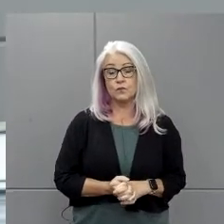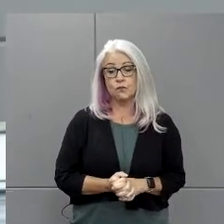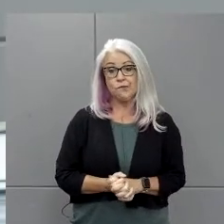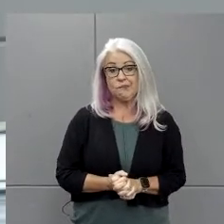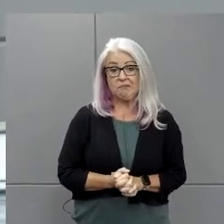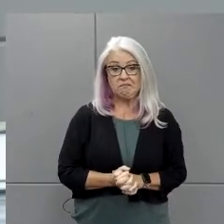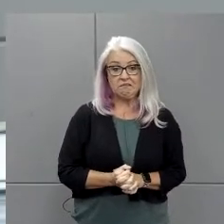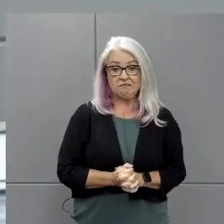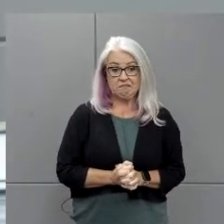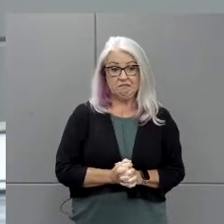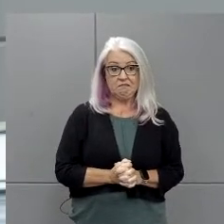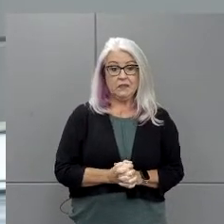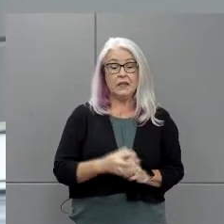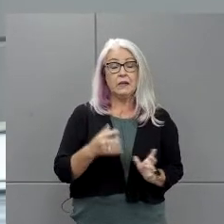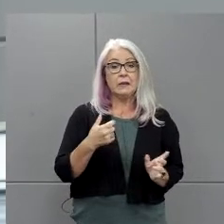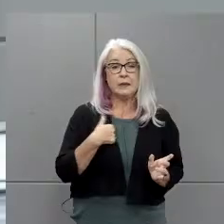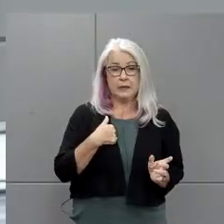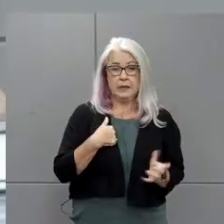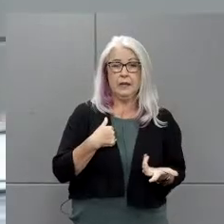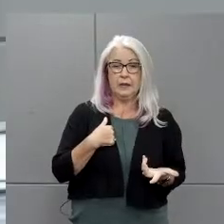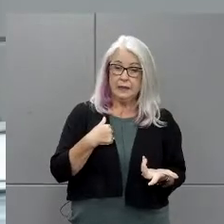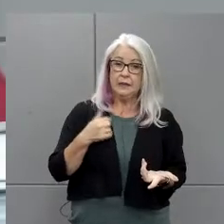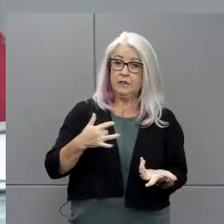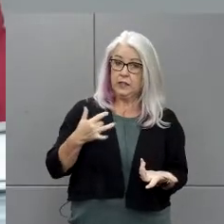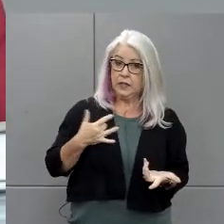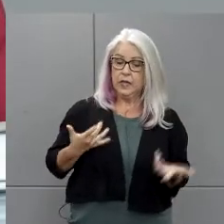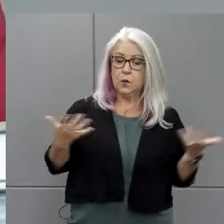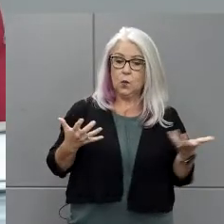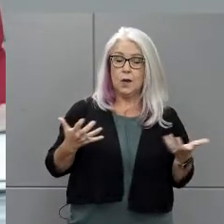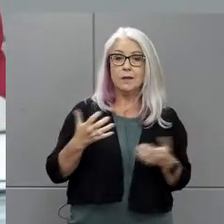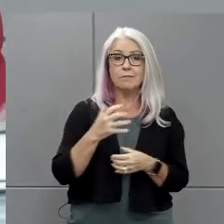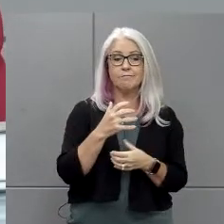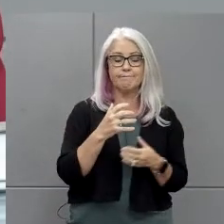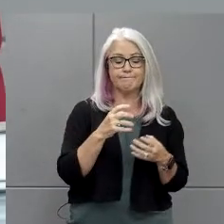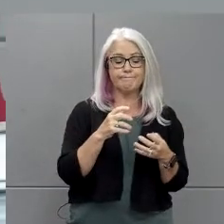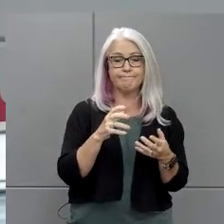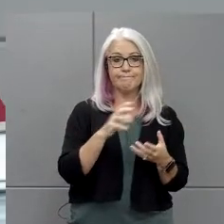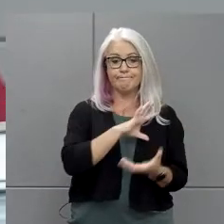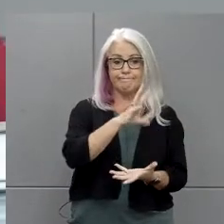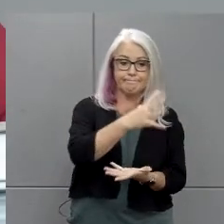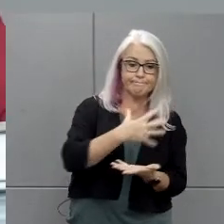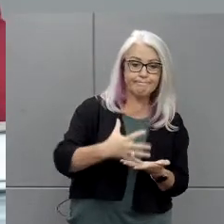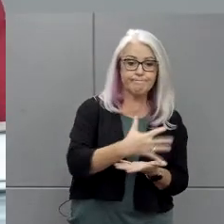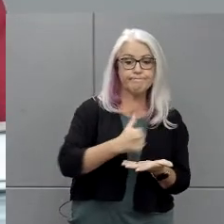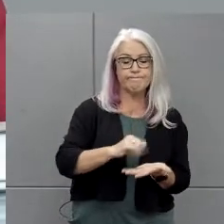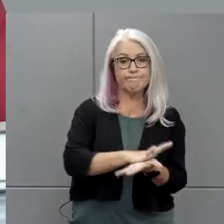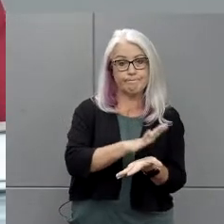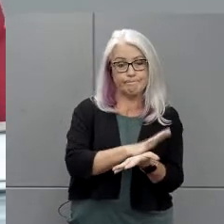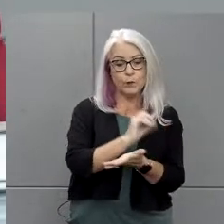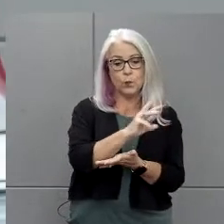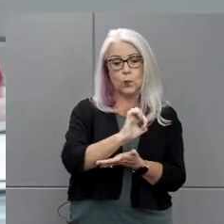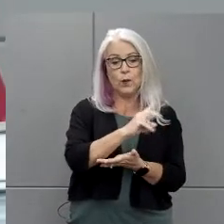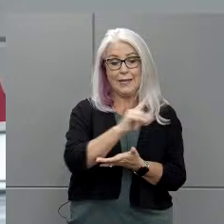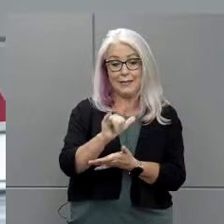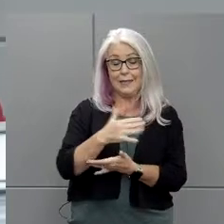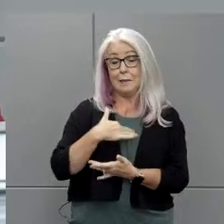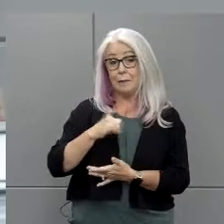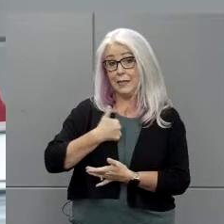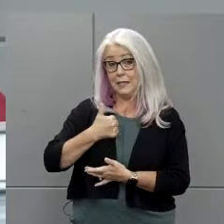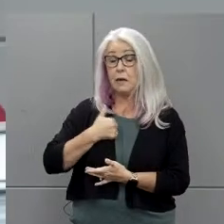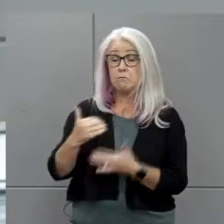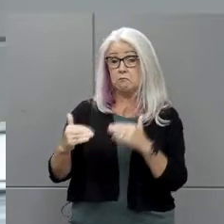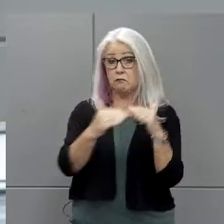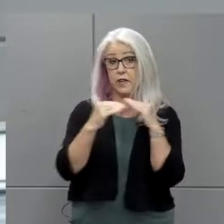what Wendy and I tried to put together at in the ad hoc committee was fair to